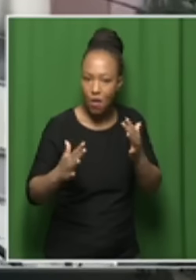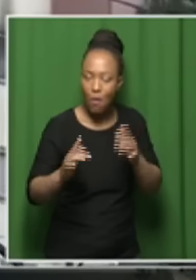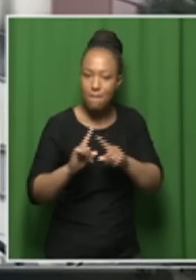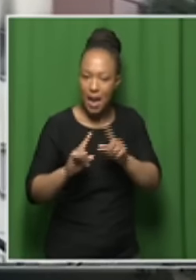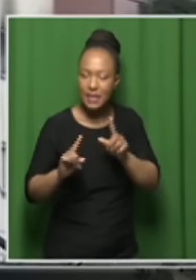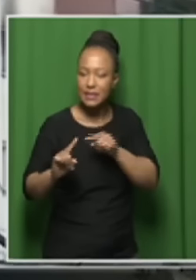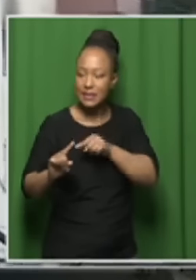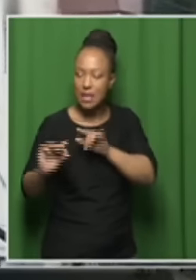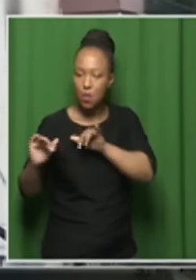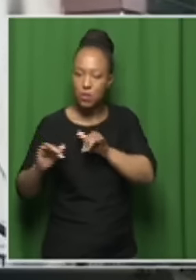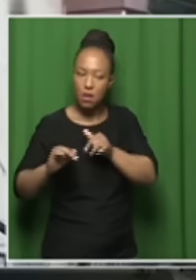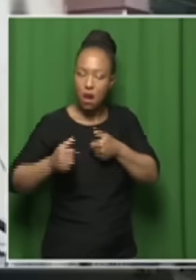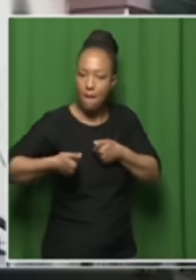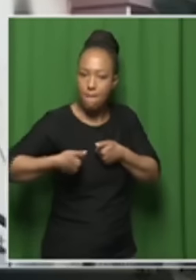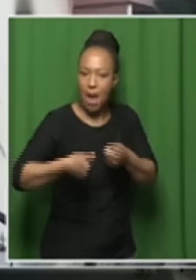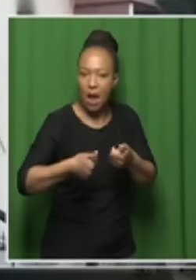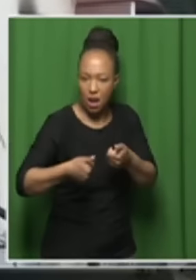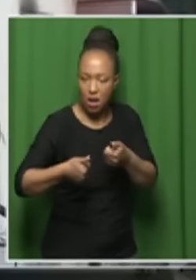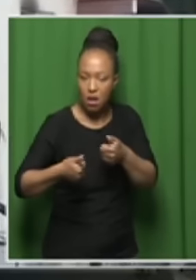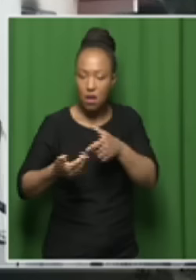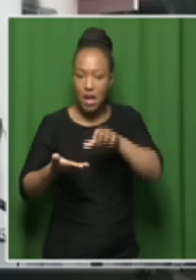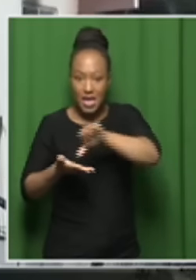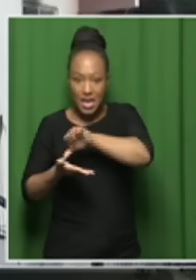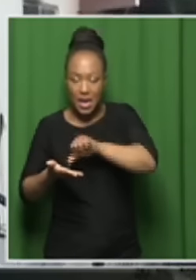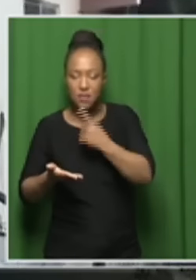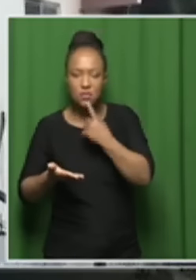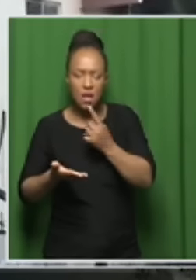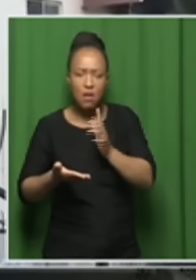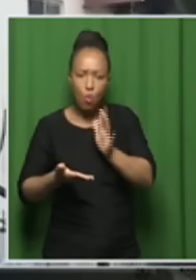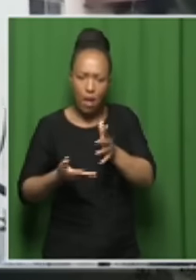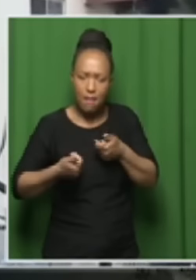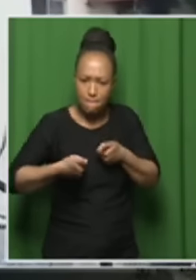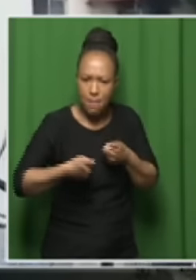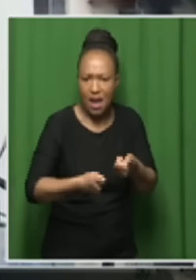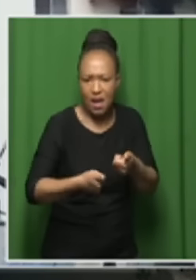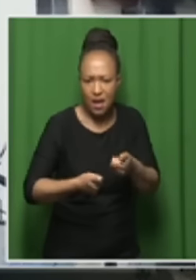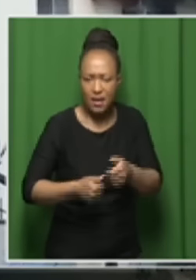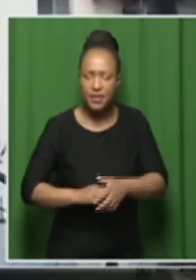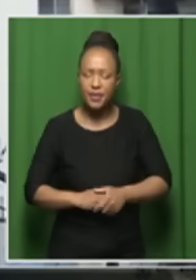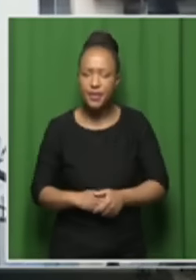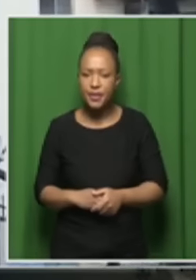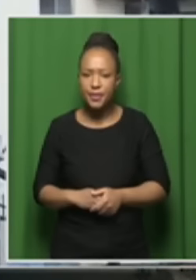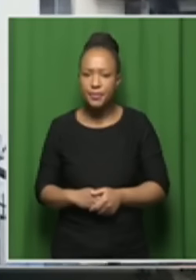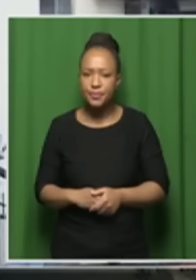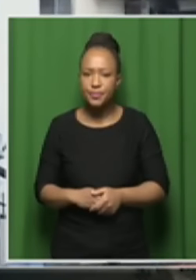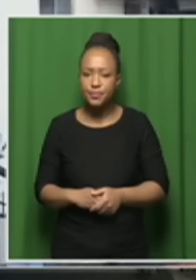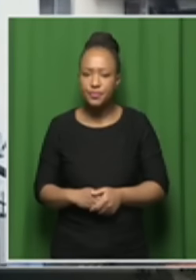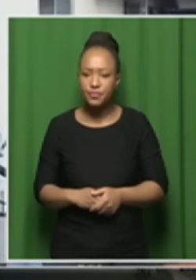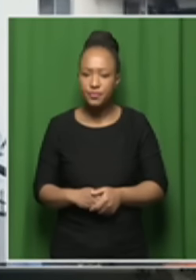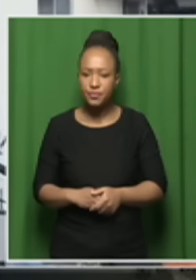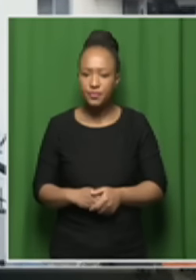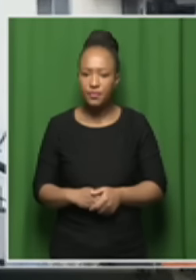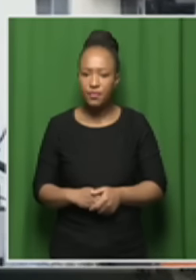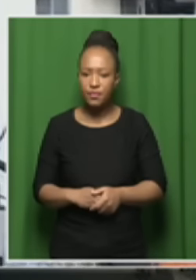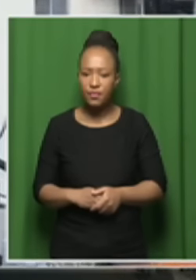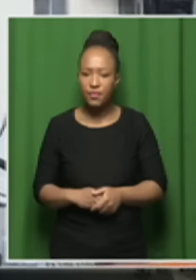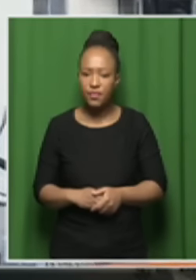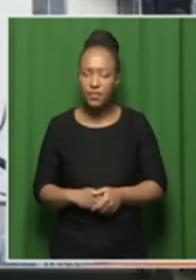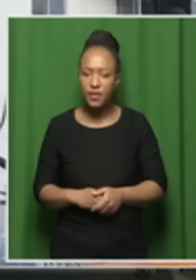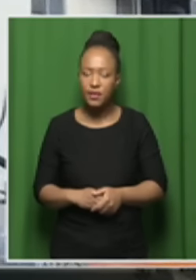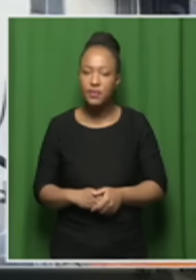because certainly the Iranians have said that that is what they will do. Yeah, absolutely. Sherwin, before I let you go, I know it's about